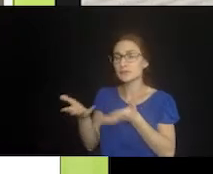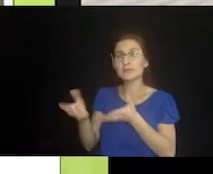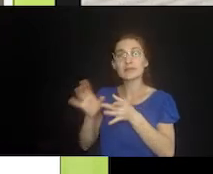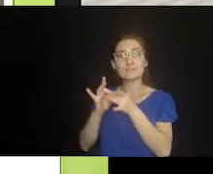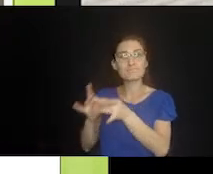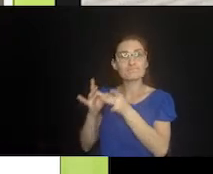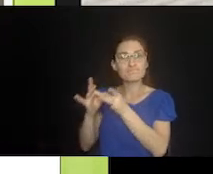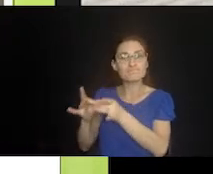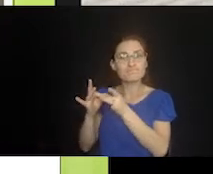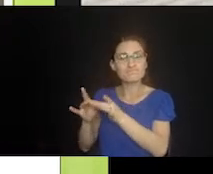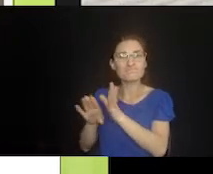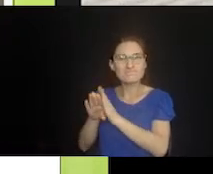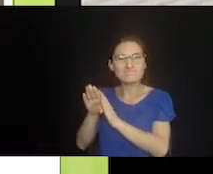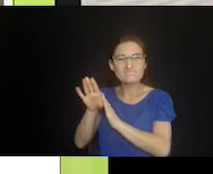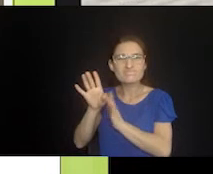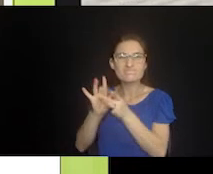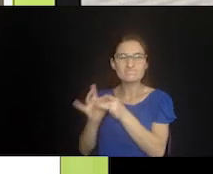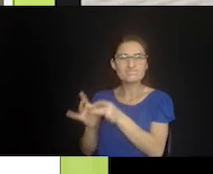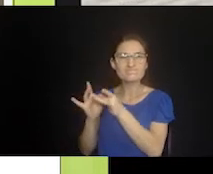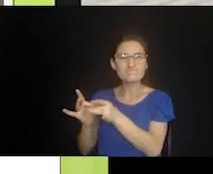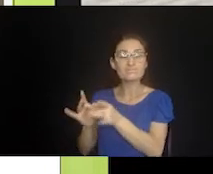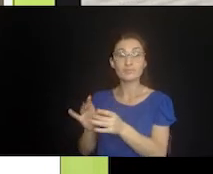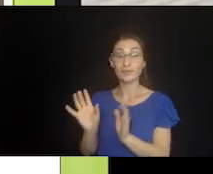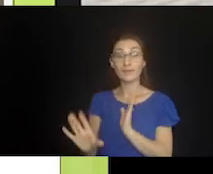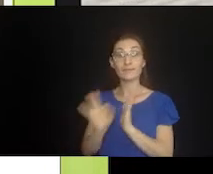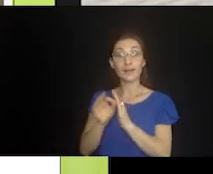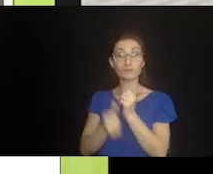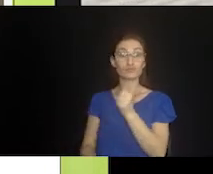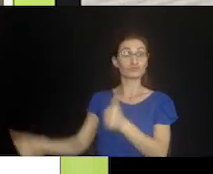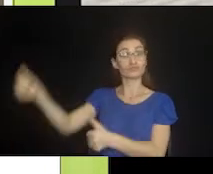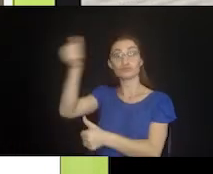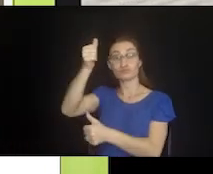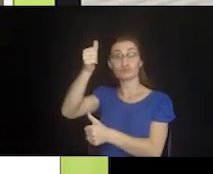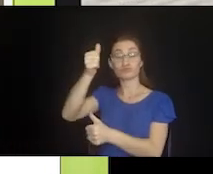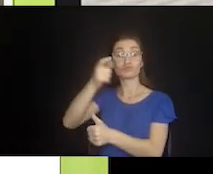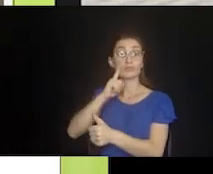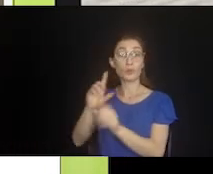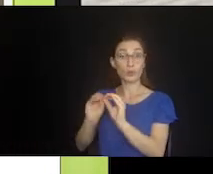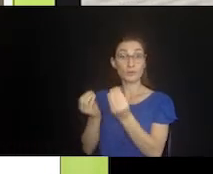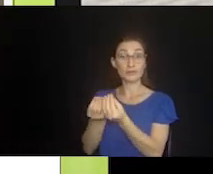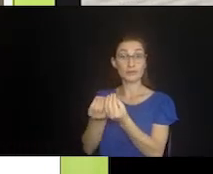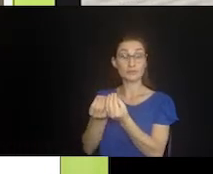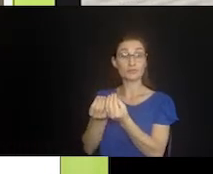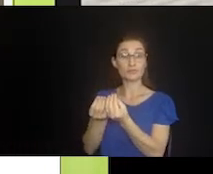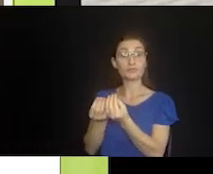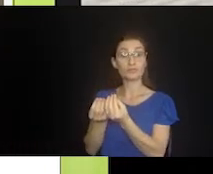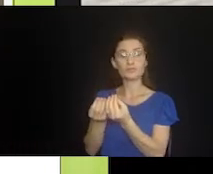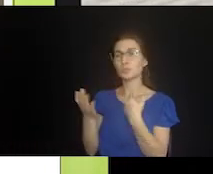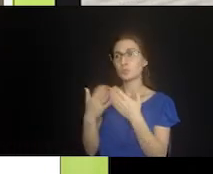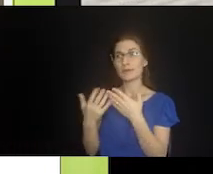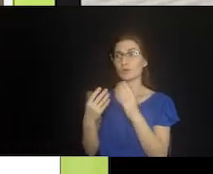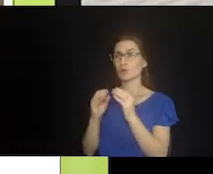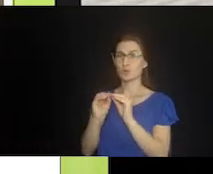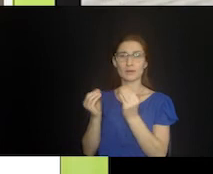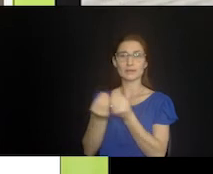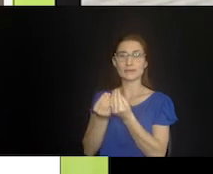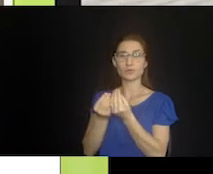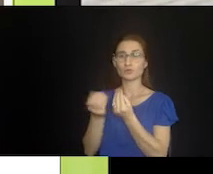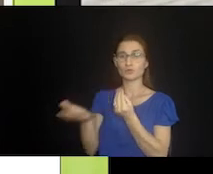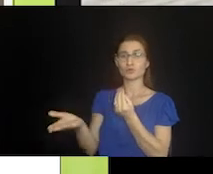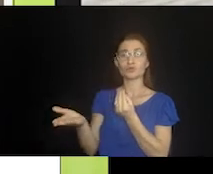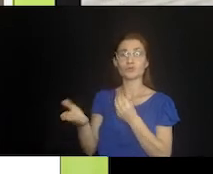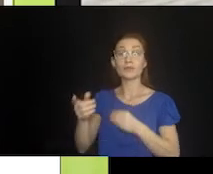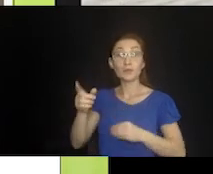local office, develop a relationship with them, find the head of the organization,